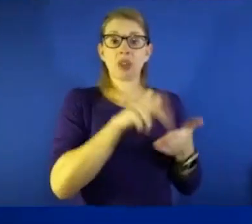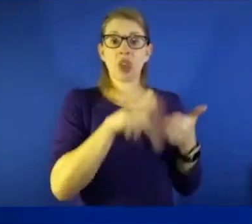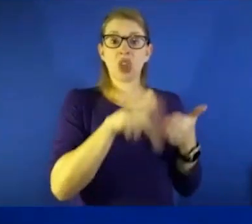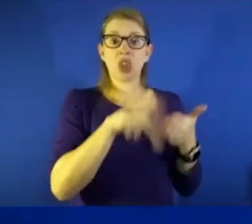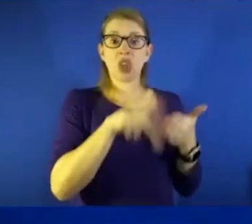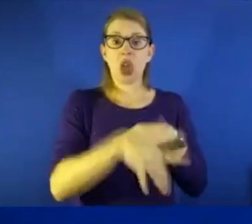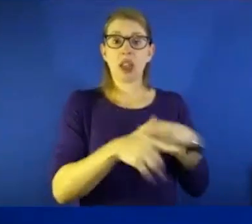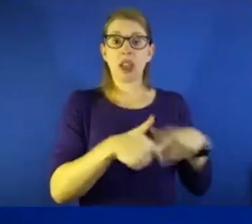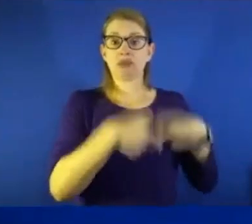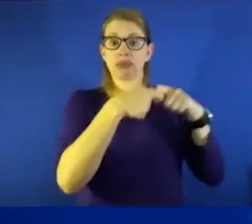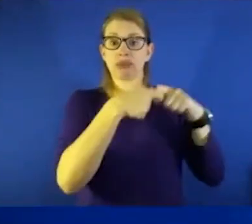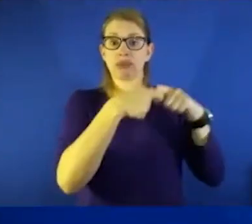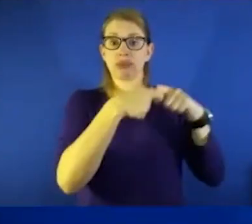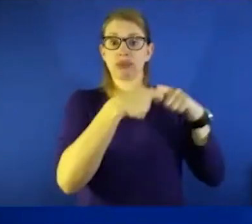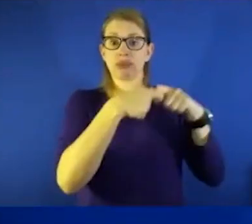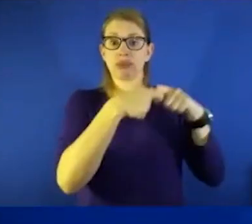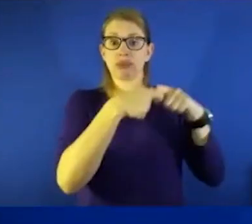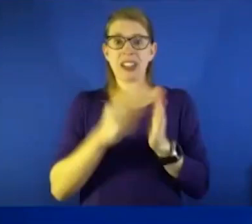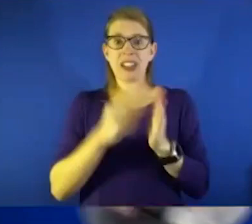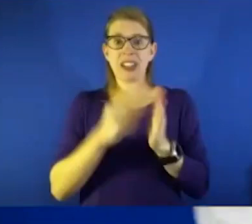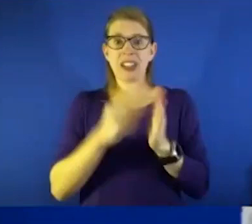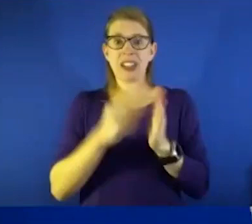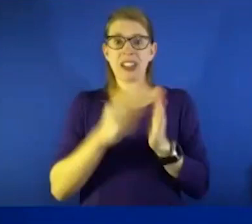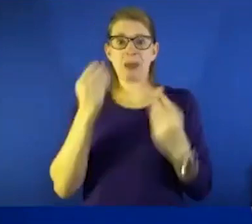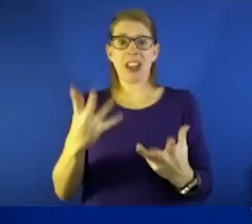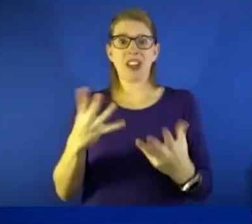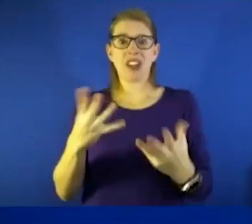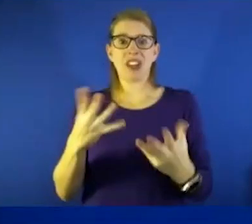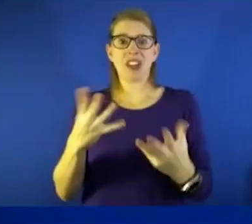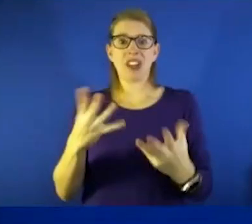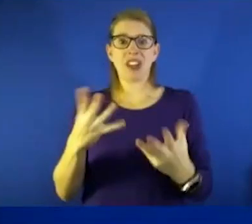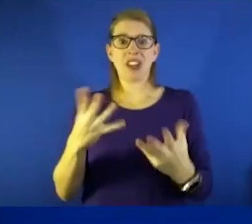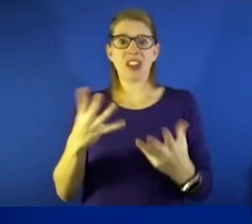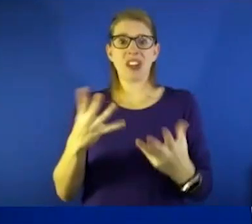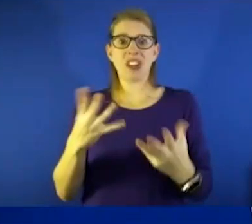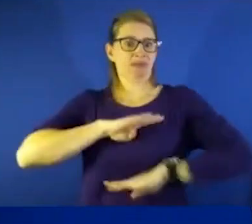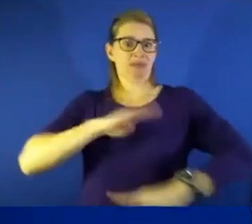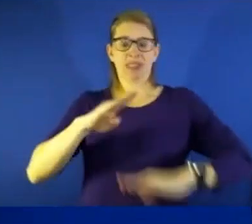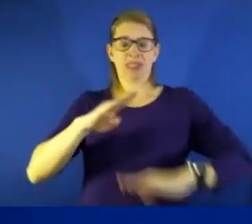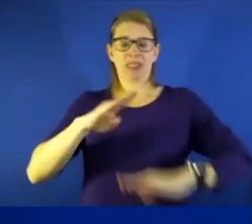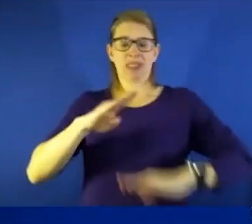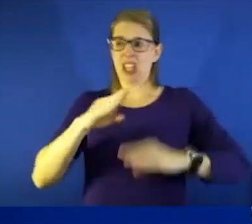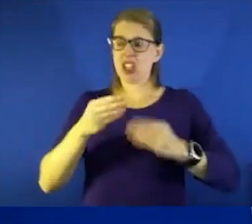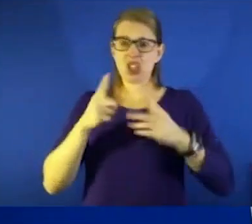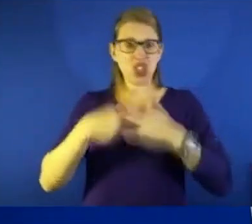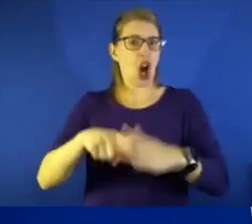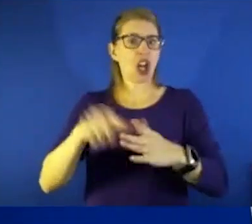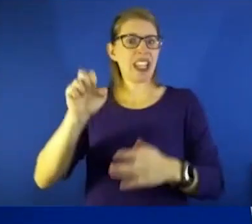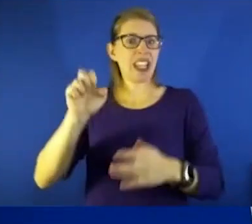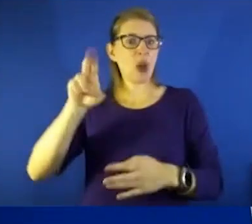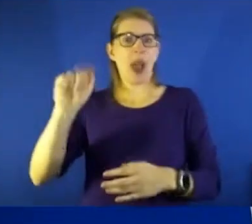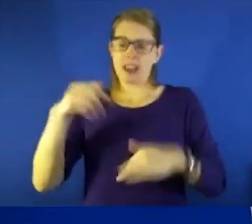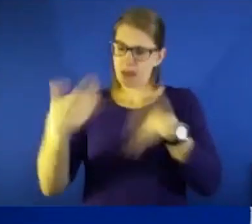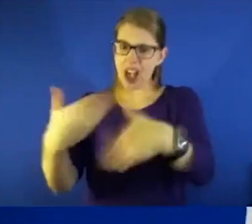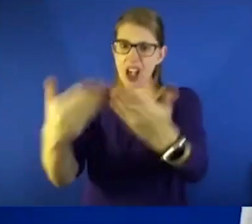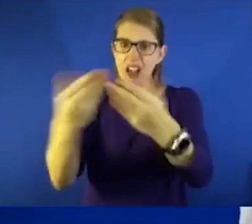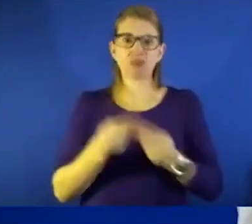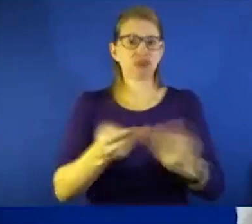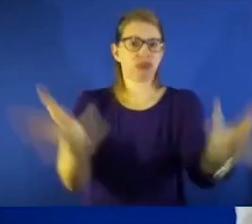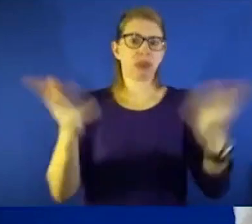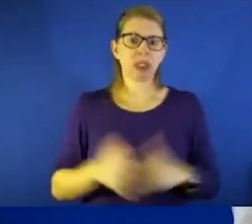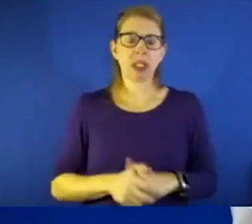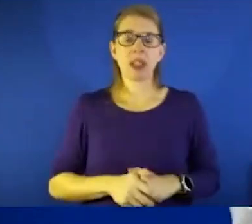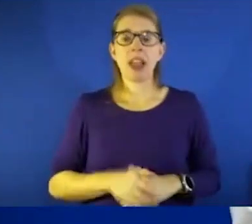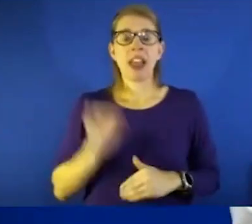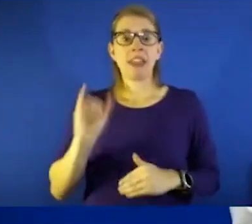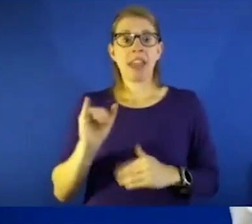information. We're done. Get the drug. Let's go. And so that combination, that's really exciting. I don't want to say